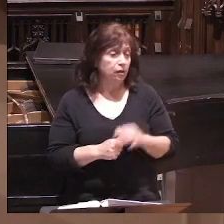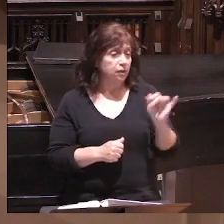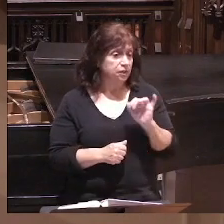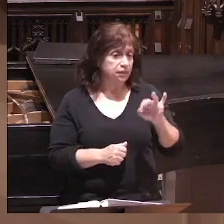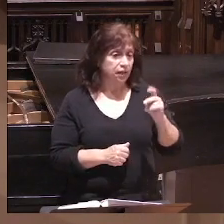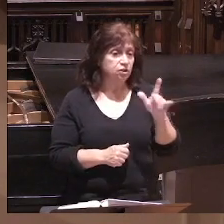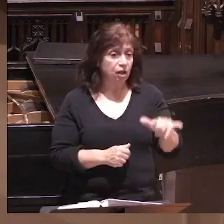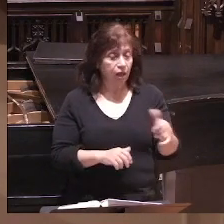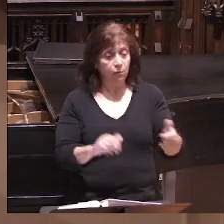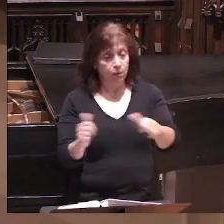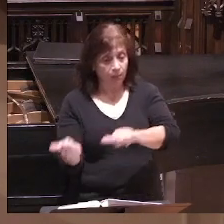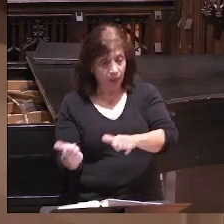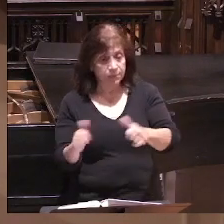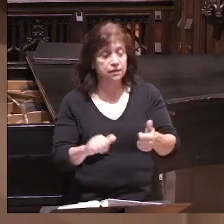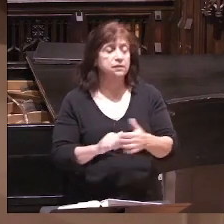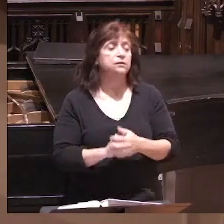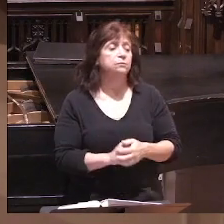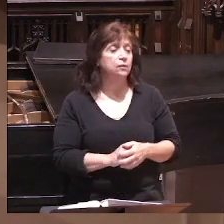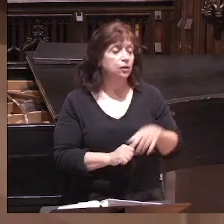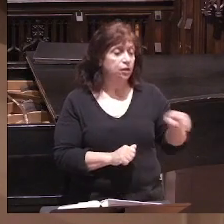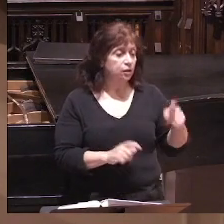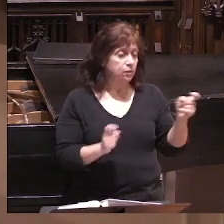with the baptism. So